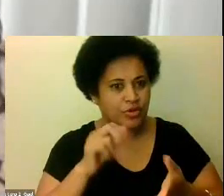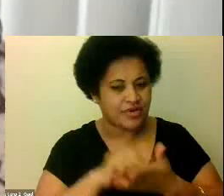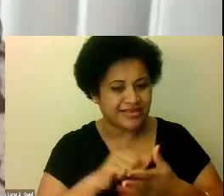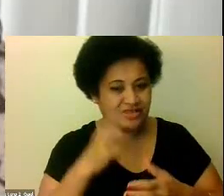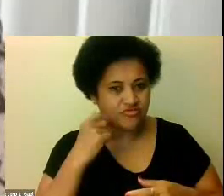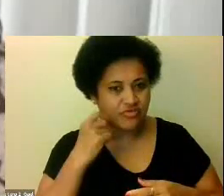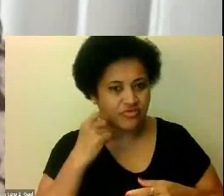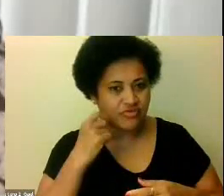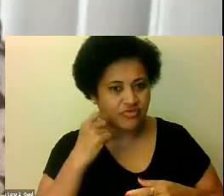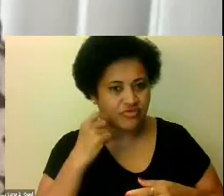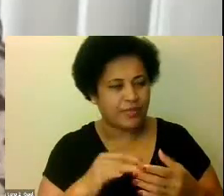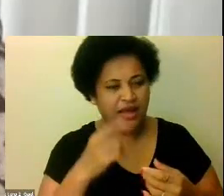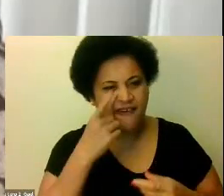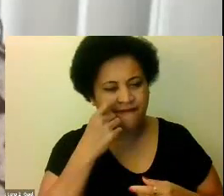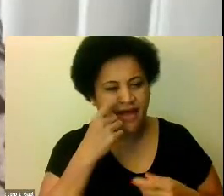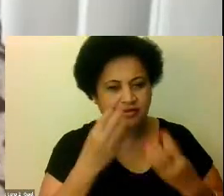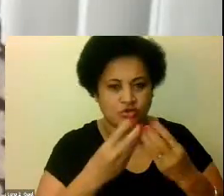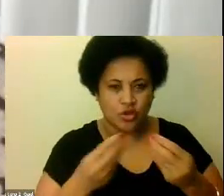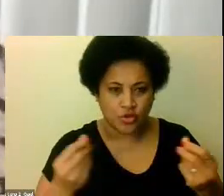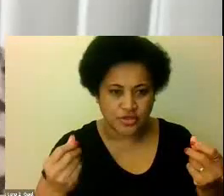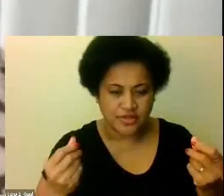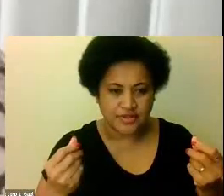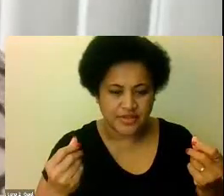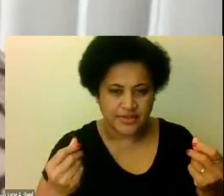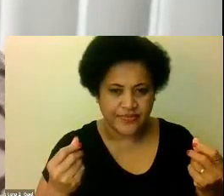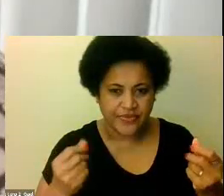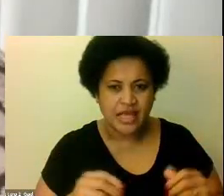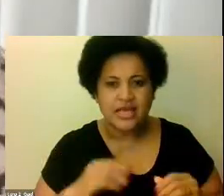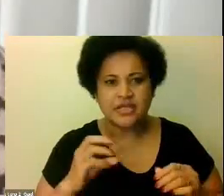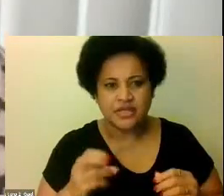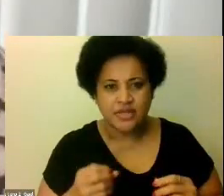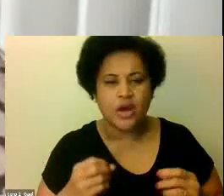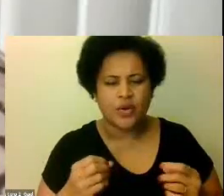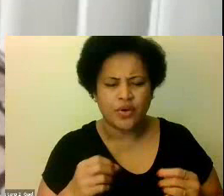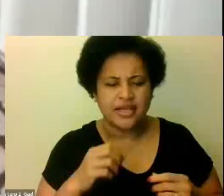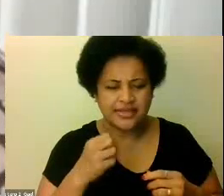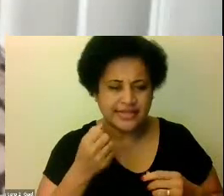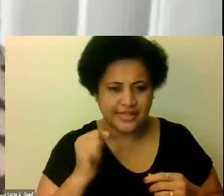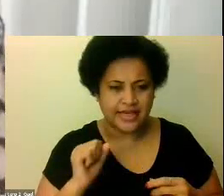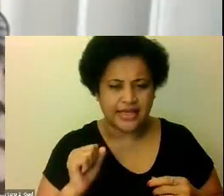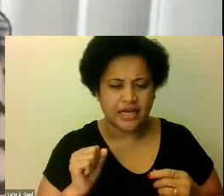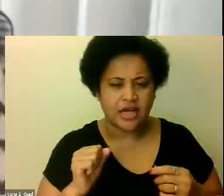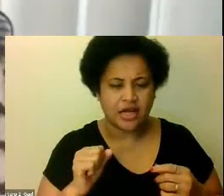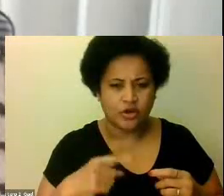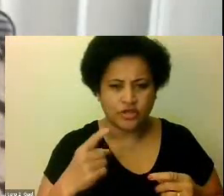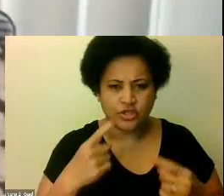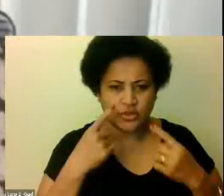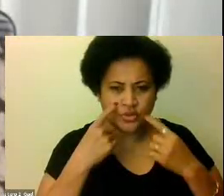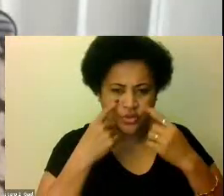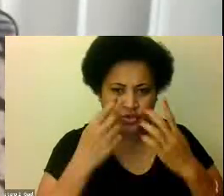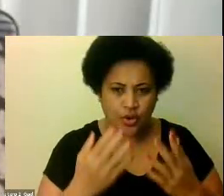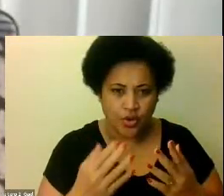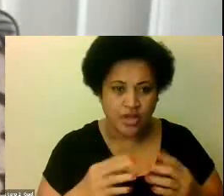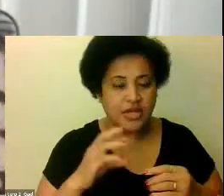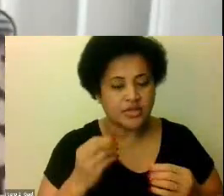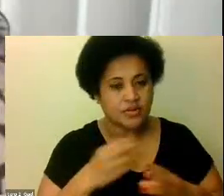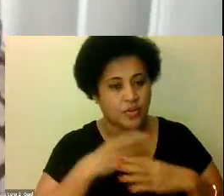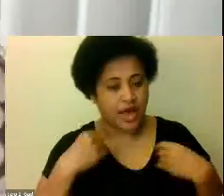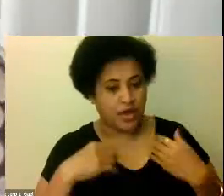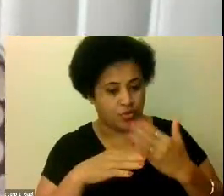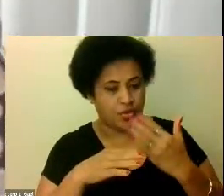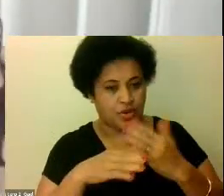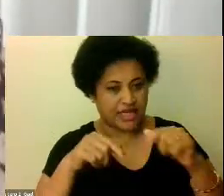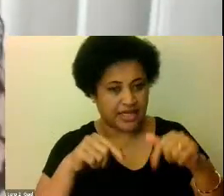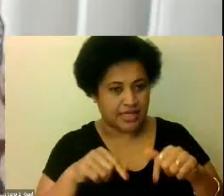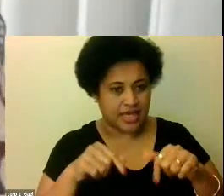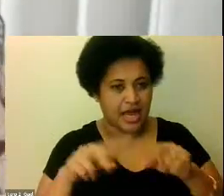think, some of these biases continue to display. In particular, the work that we do at UNDP. So at the